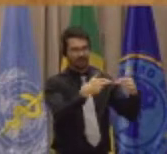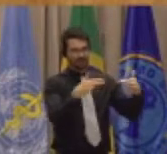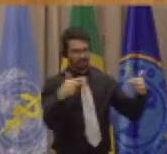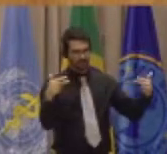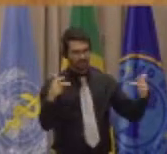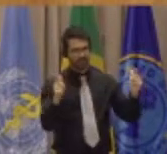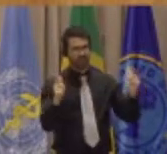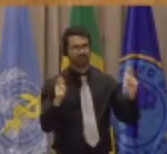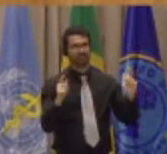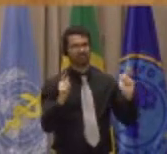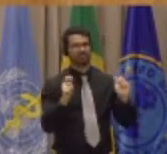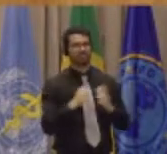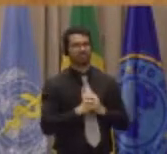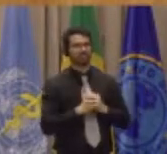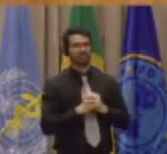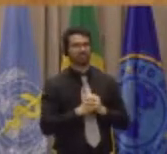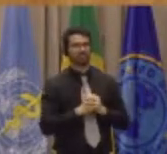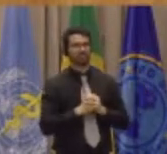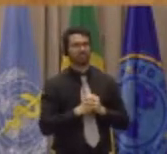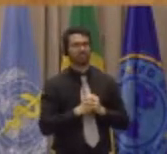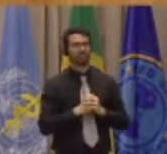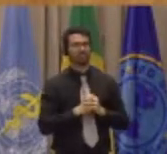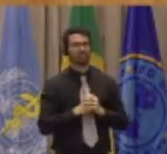resources to